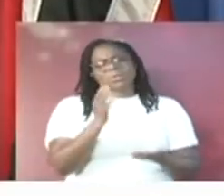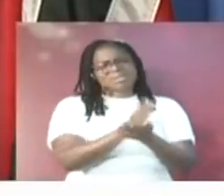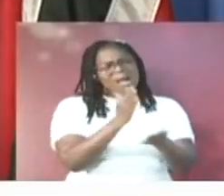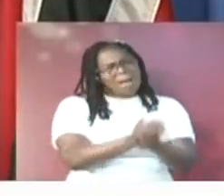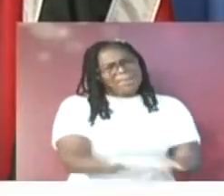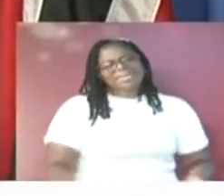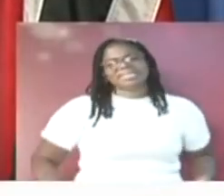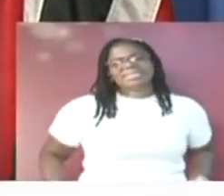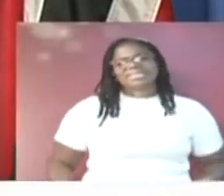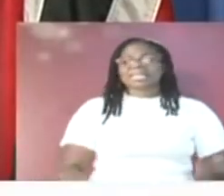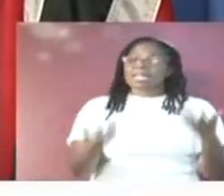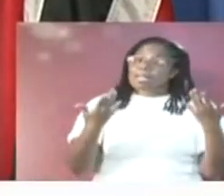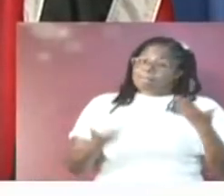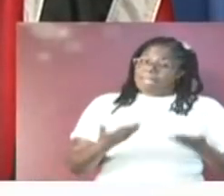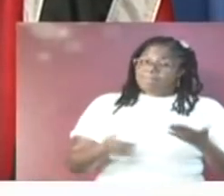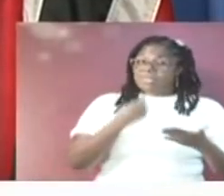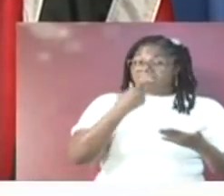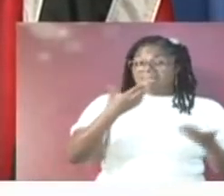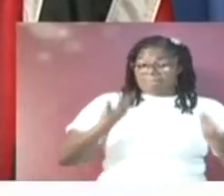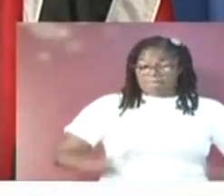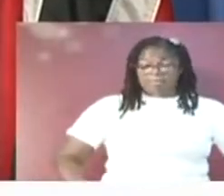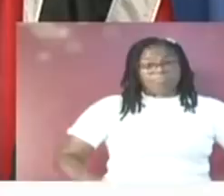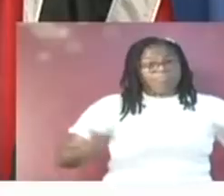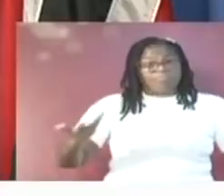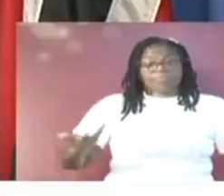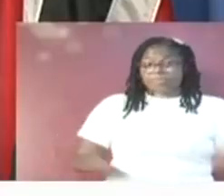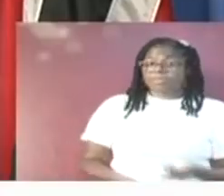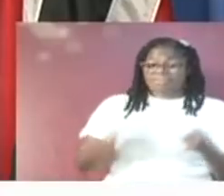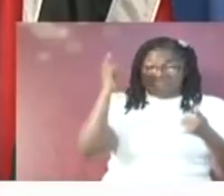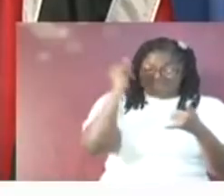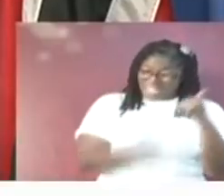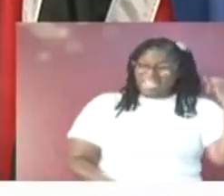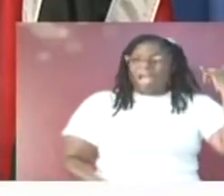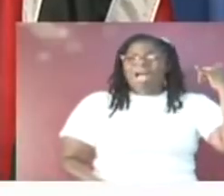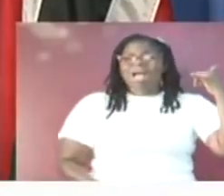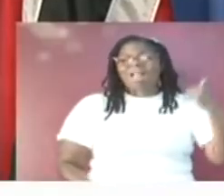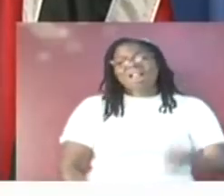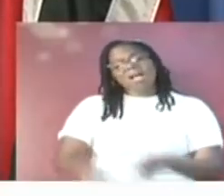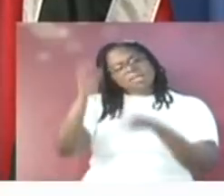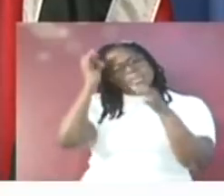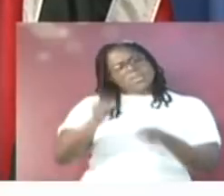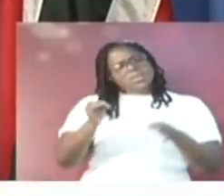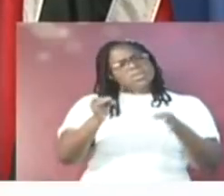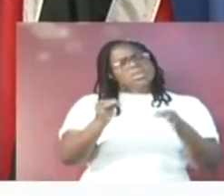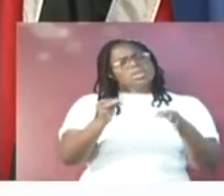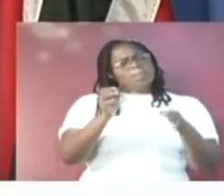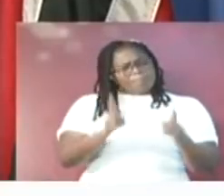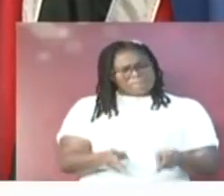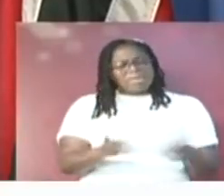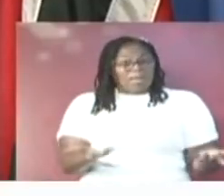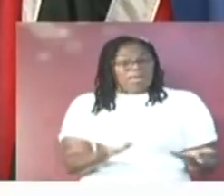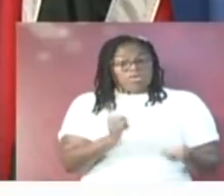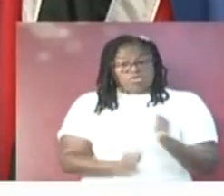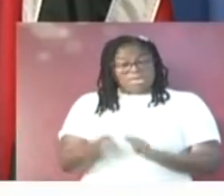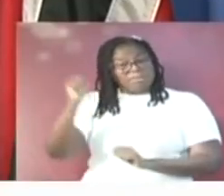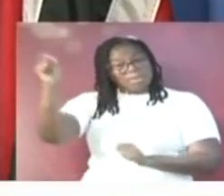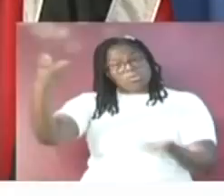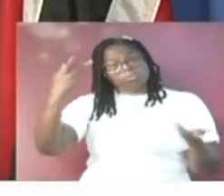decision maker, you might say, I can only ask you to take actions to turn away from that.